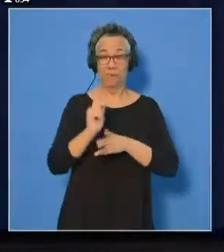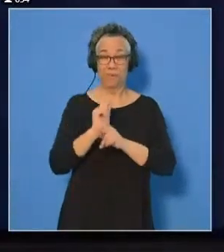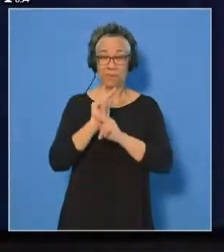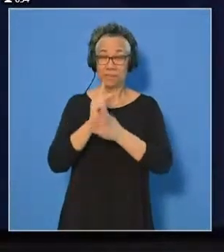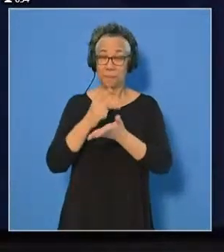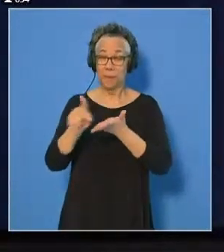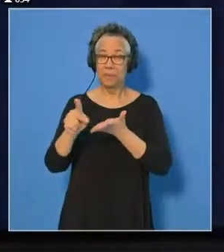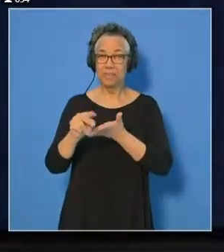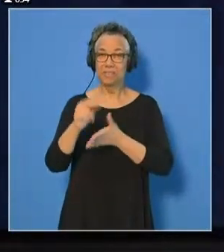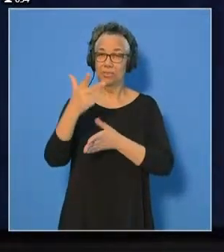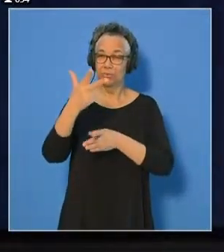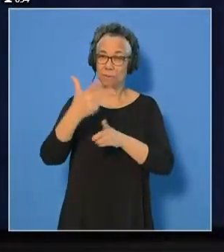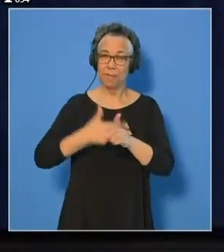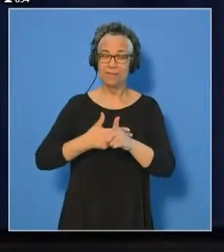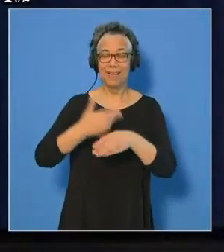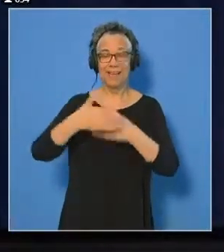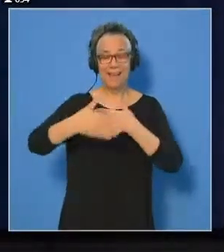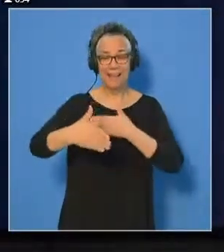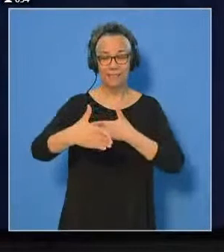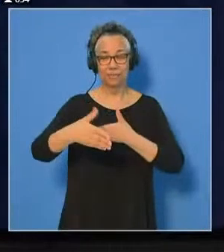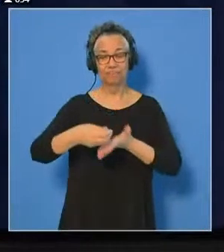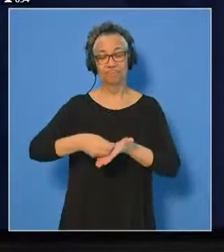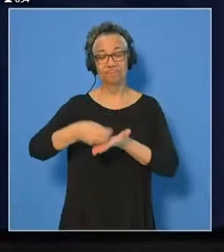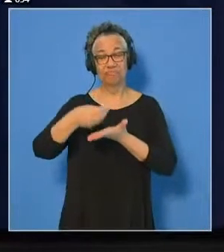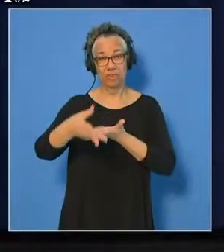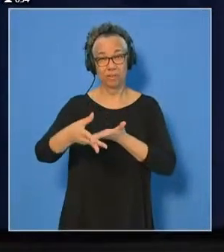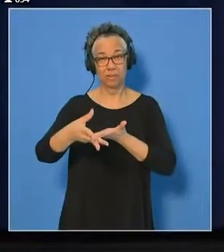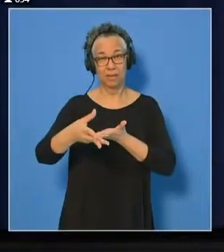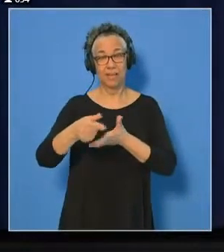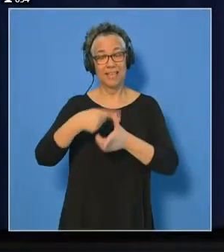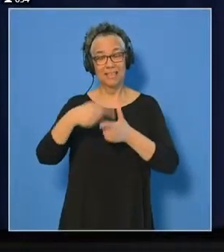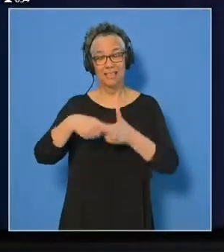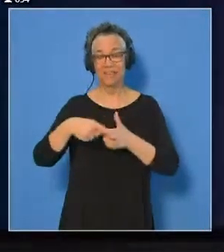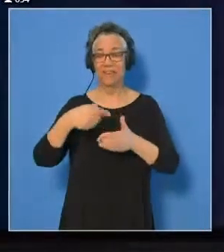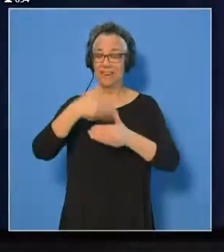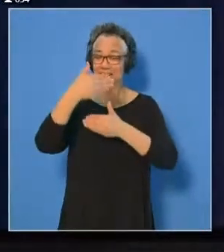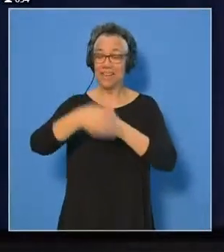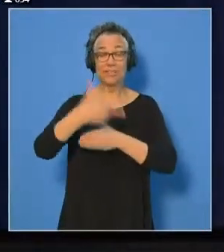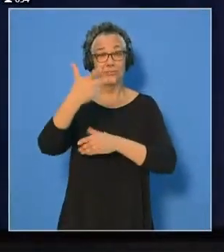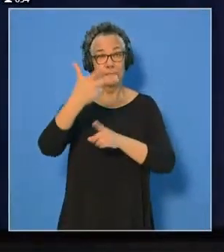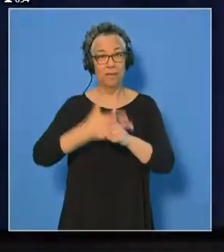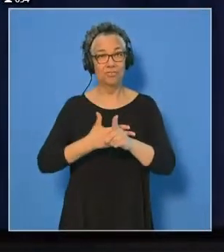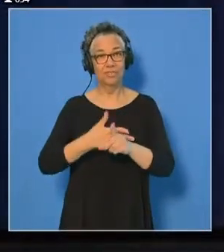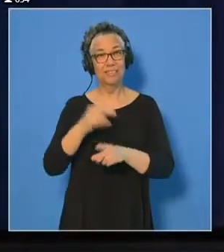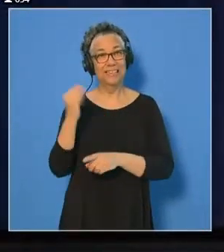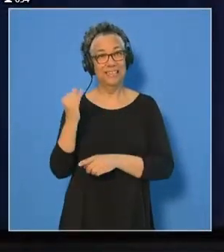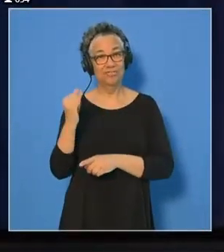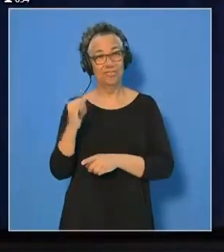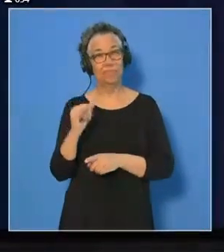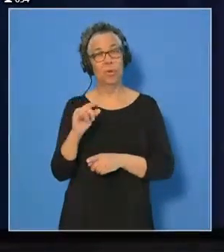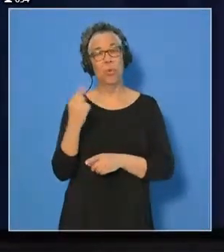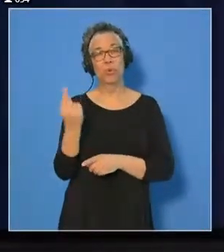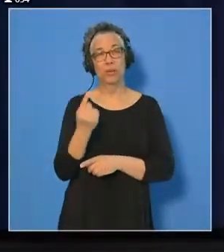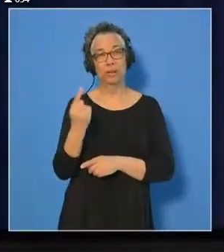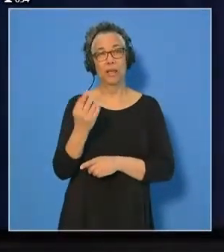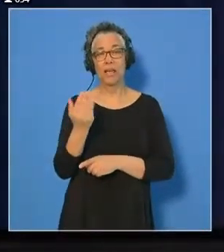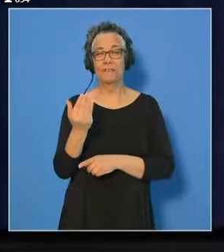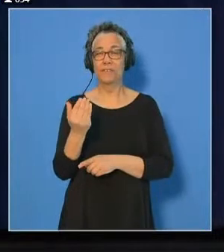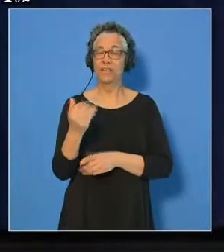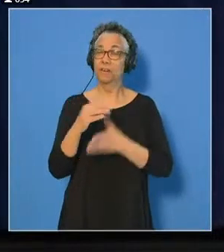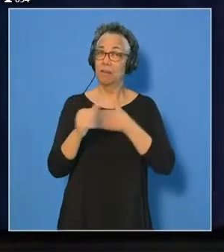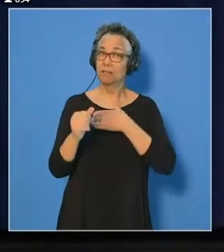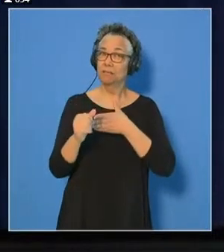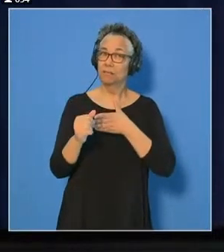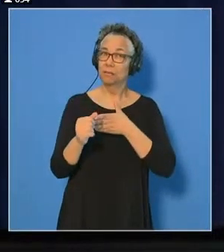the disbursement of the funds, and then the next 3 months are interest only at only $15 a month. The business can